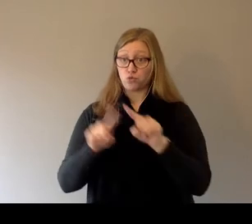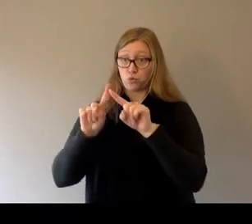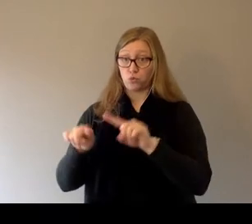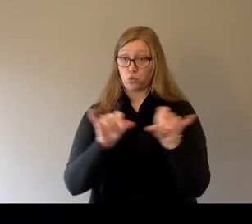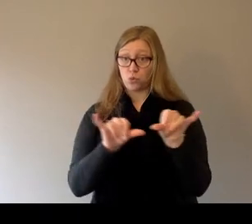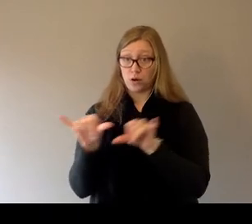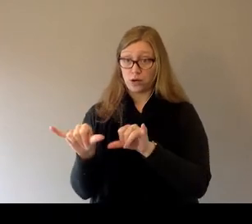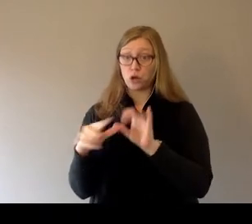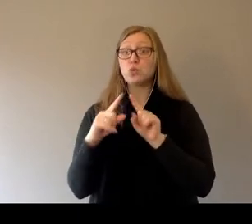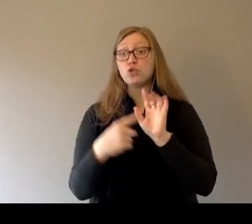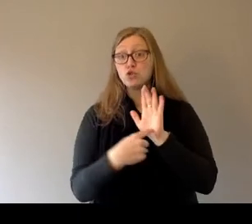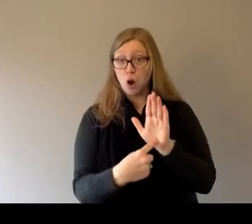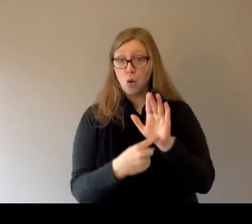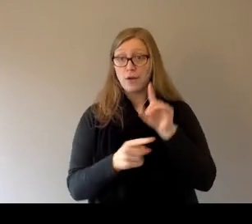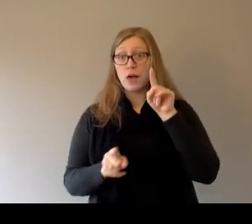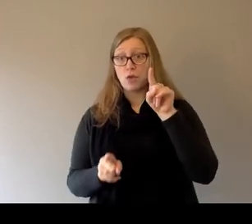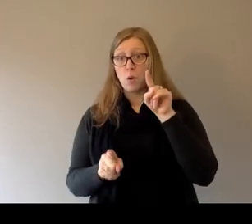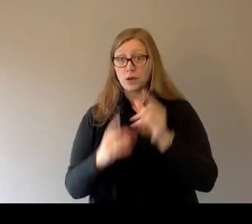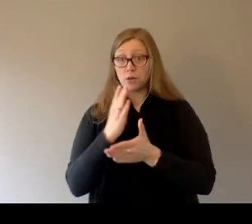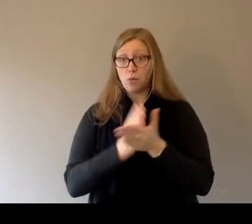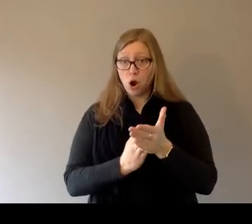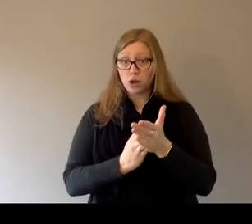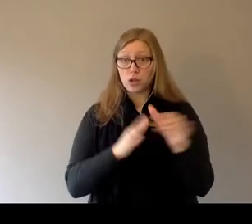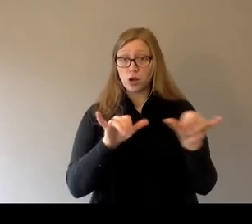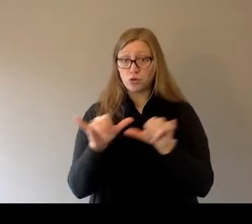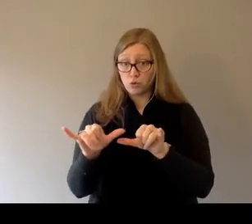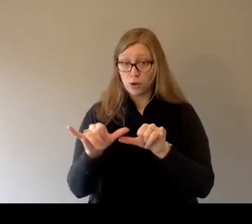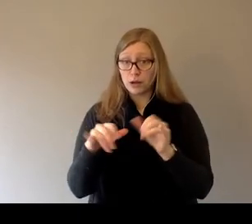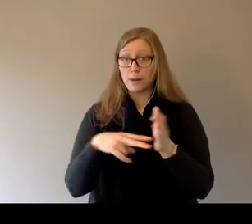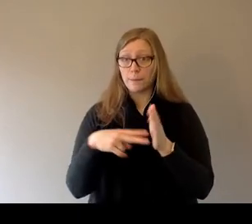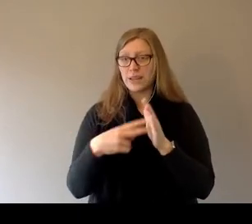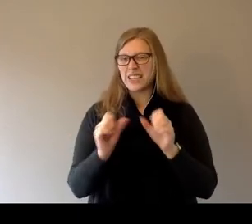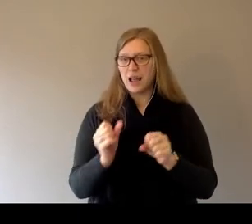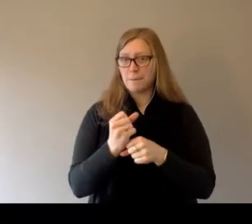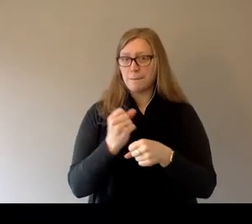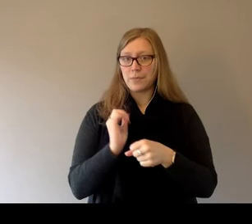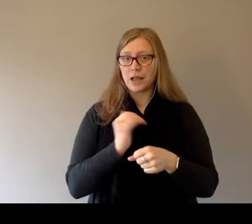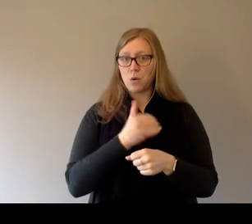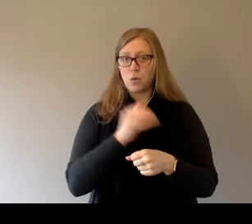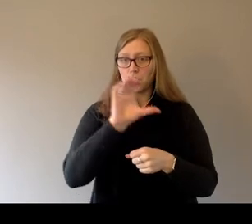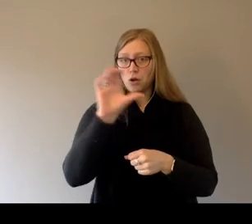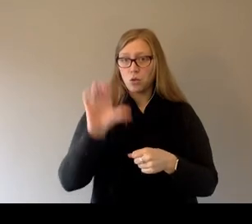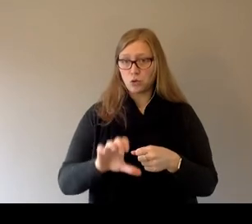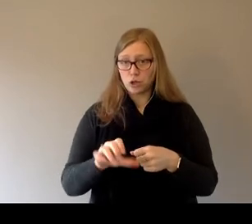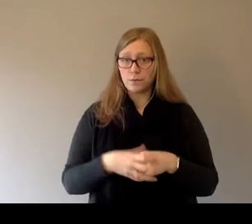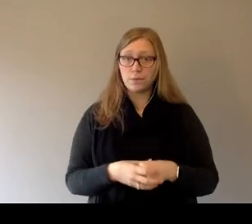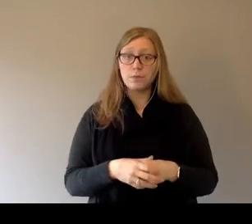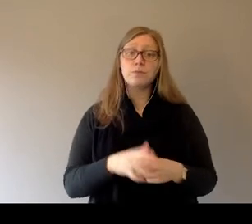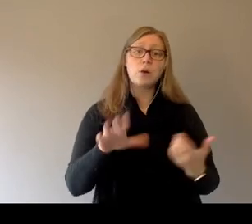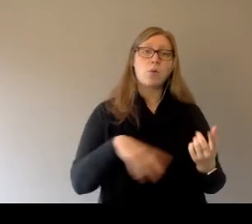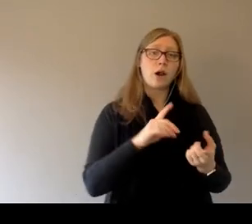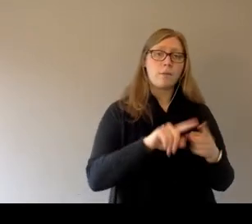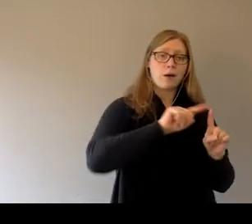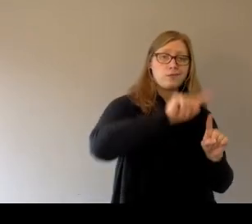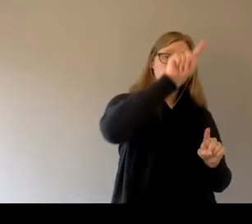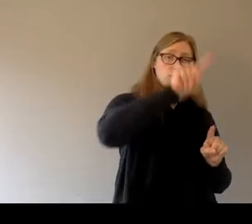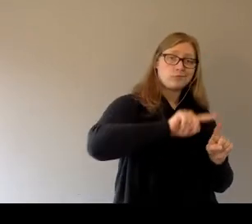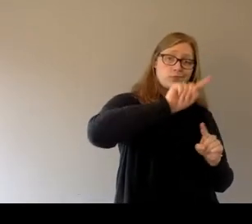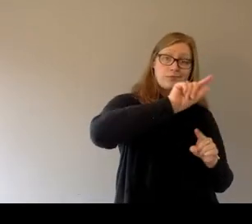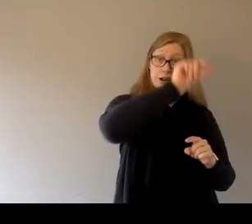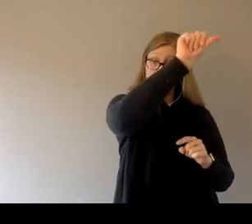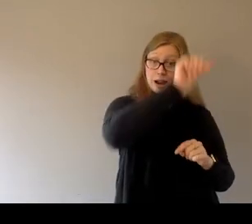they're congruent, so we can make this conclusion. All right, what about the other length, this AB? So let's use a different color for that. How about